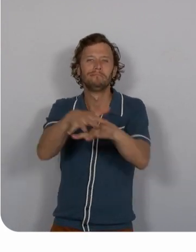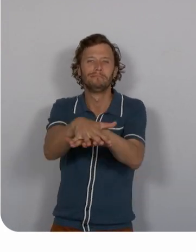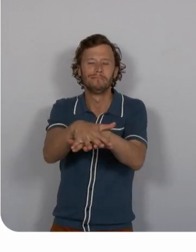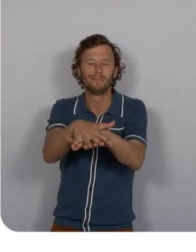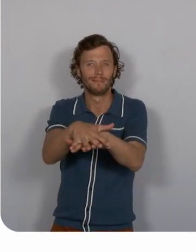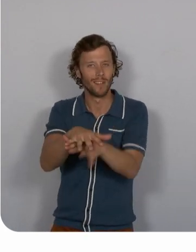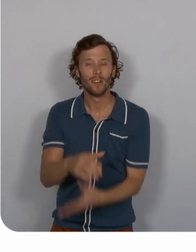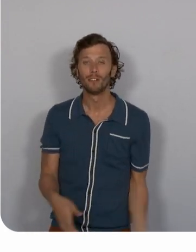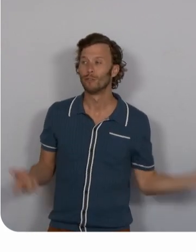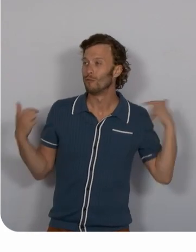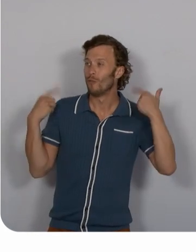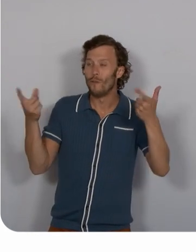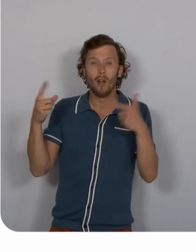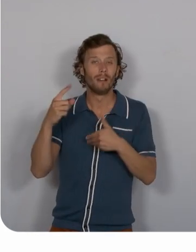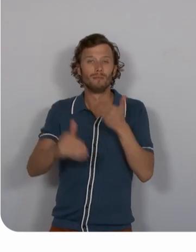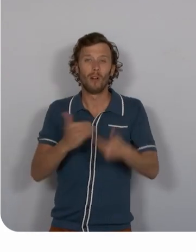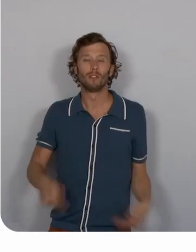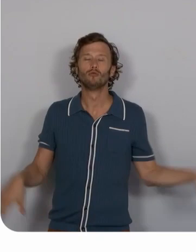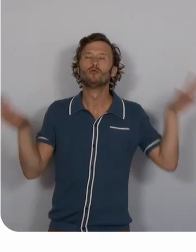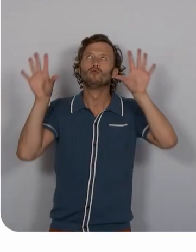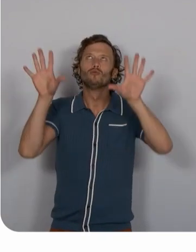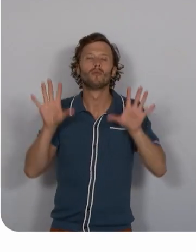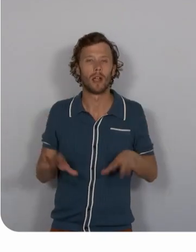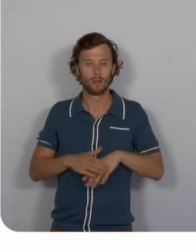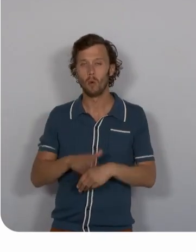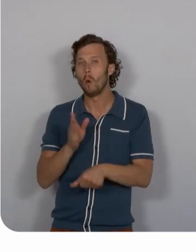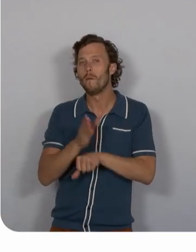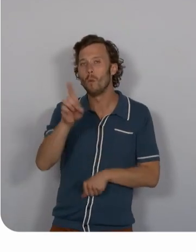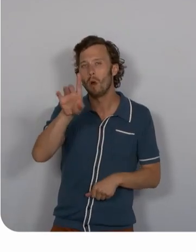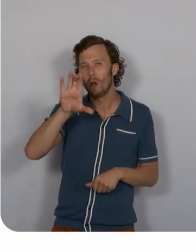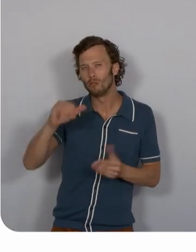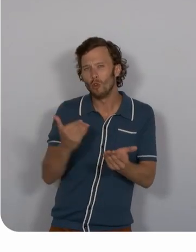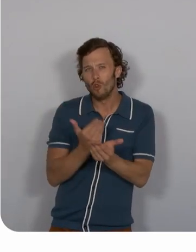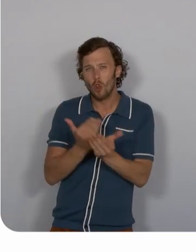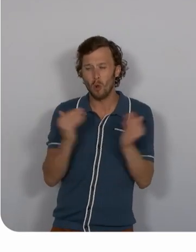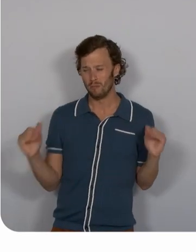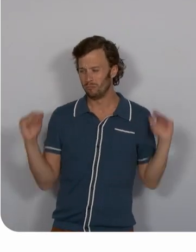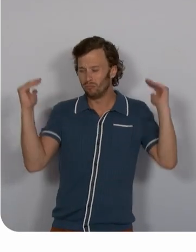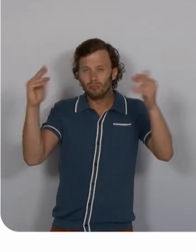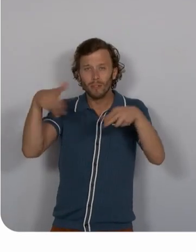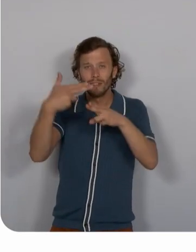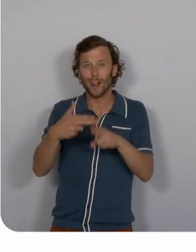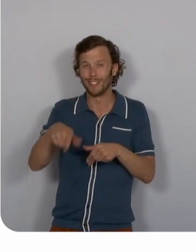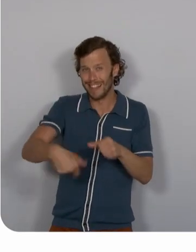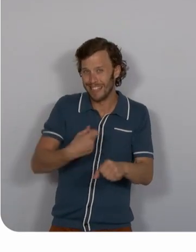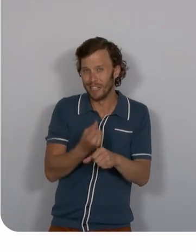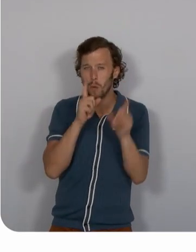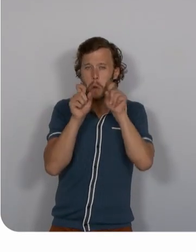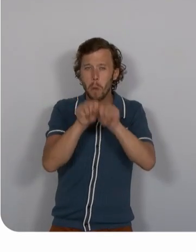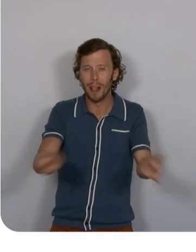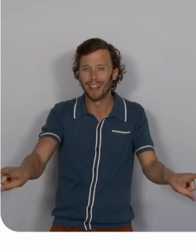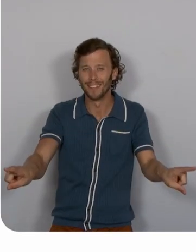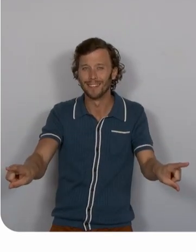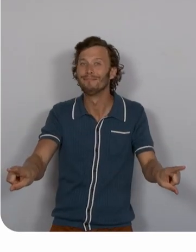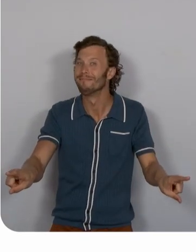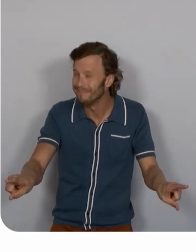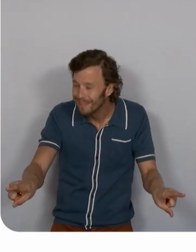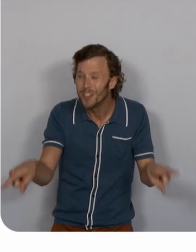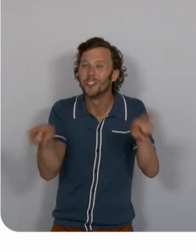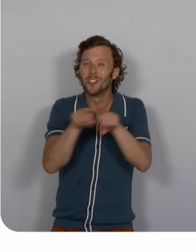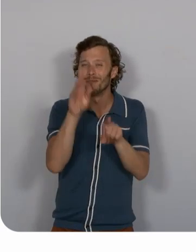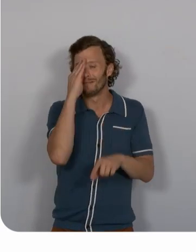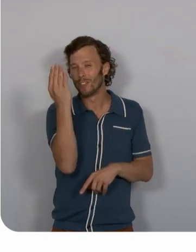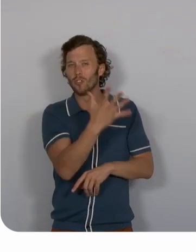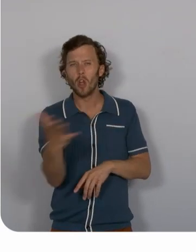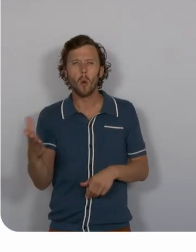progress. More than 100 new and upgraded titles are coming to Quest 3 this year, and more than half of